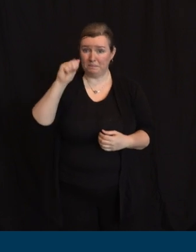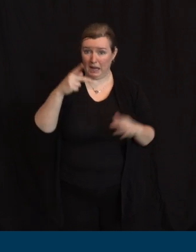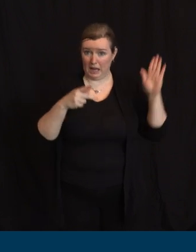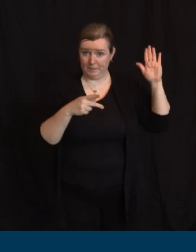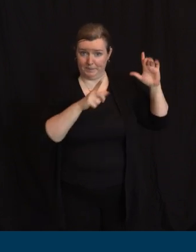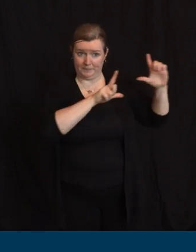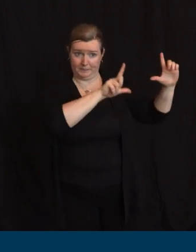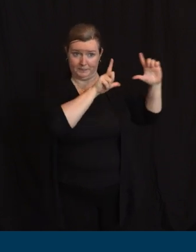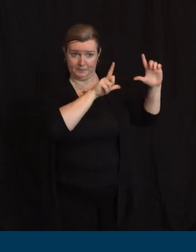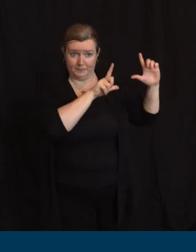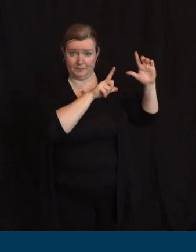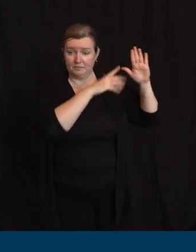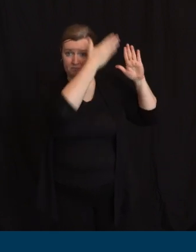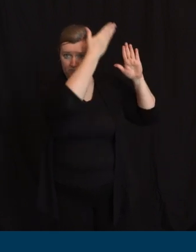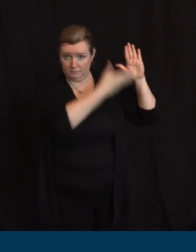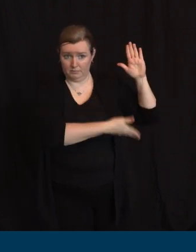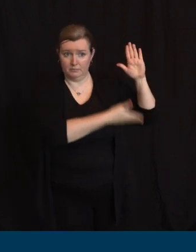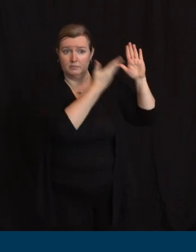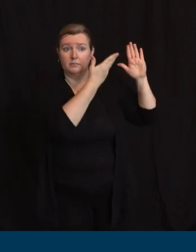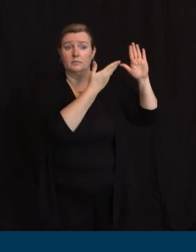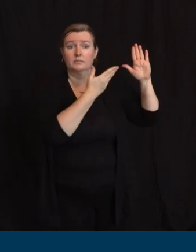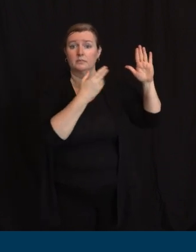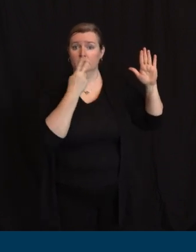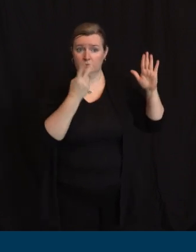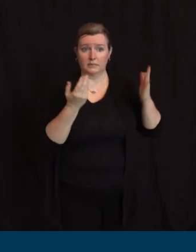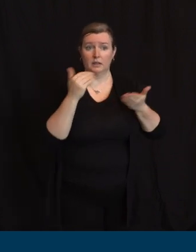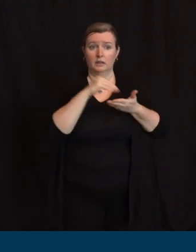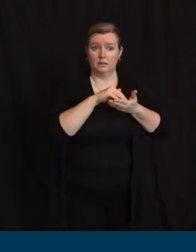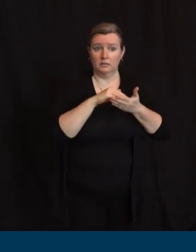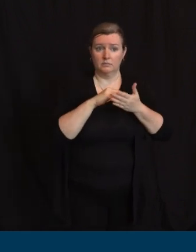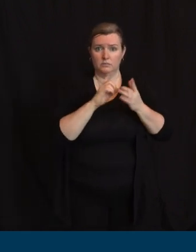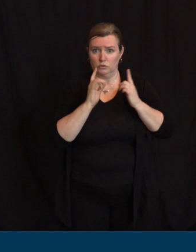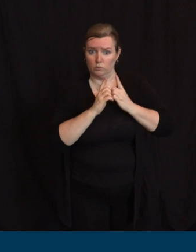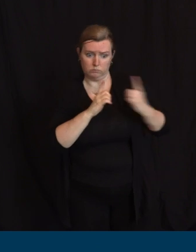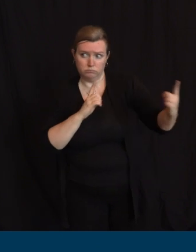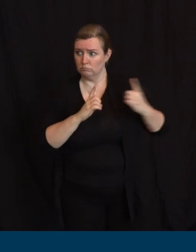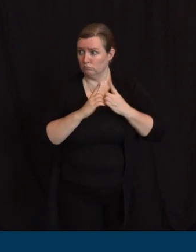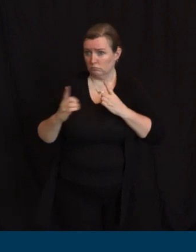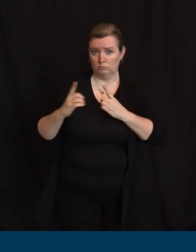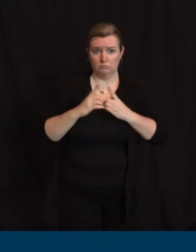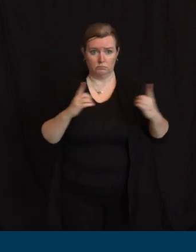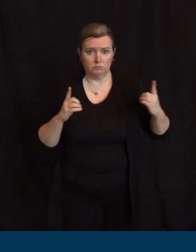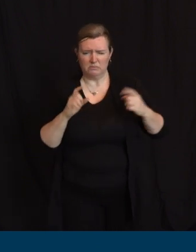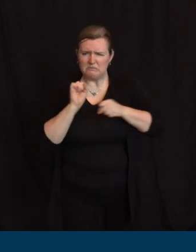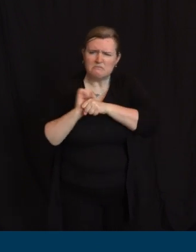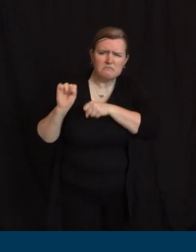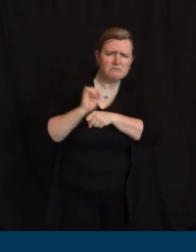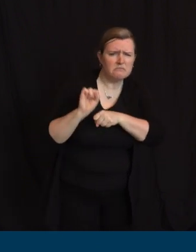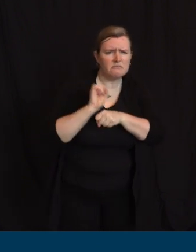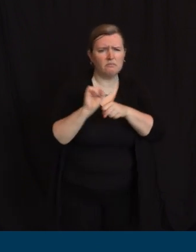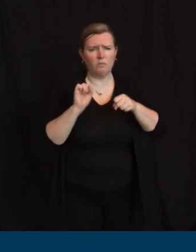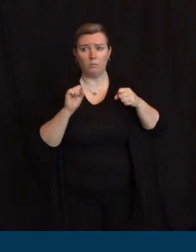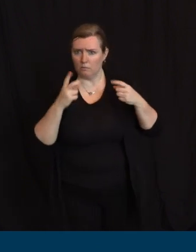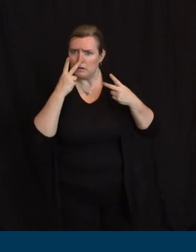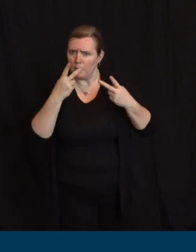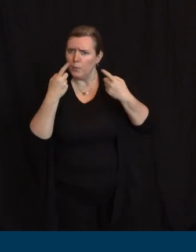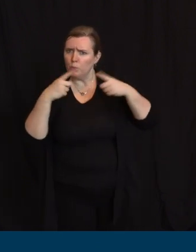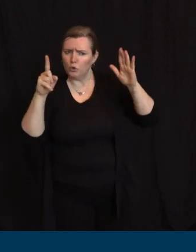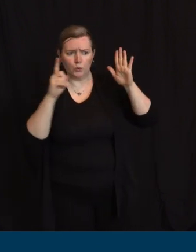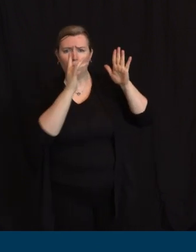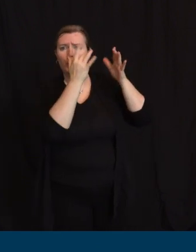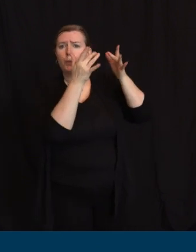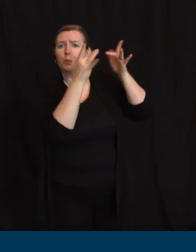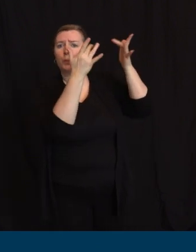it again. Our efforts, folks, are working. We're not home yet by any means, but our efforts are